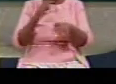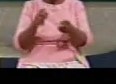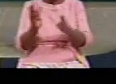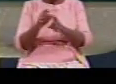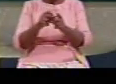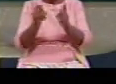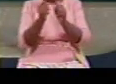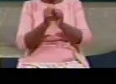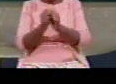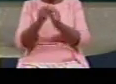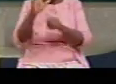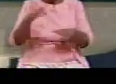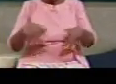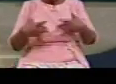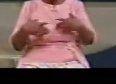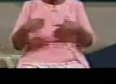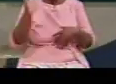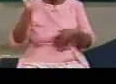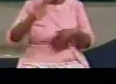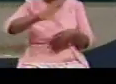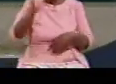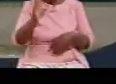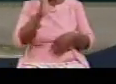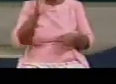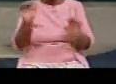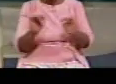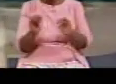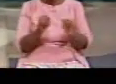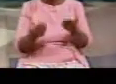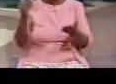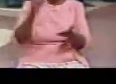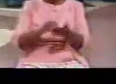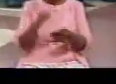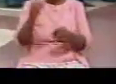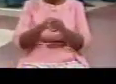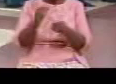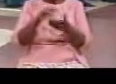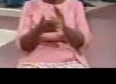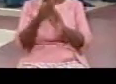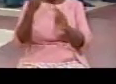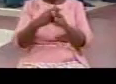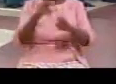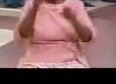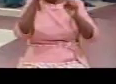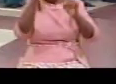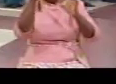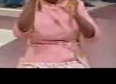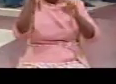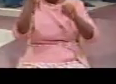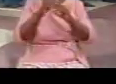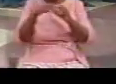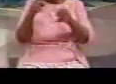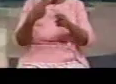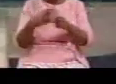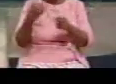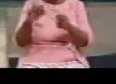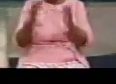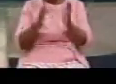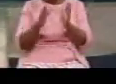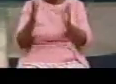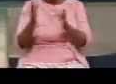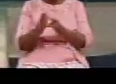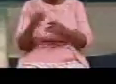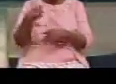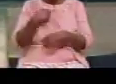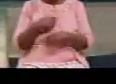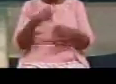Your life will never remain the same in Jesus' name. Father, in the name of Jesus, we